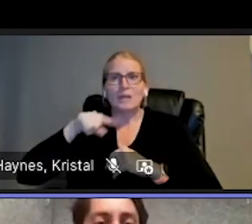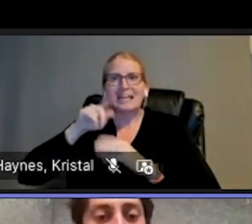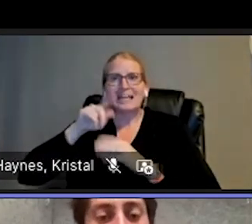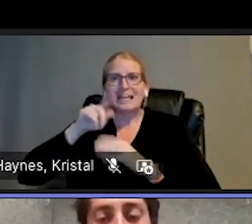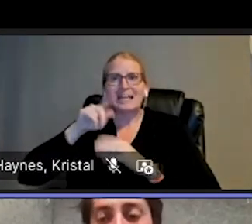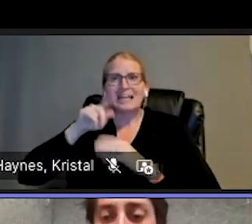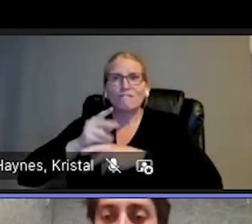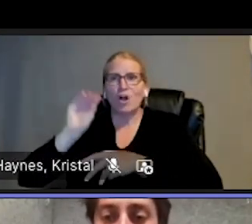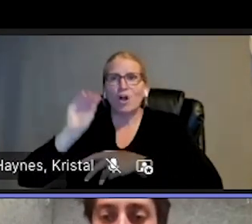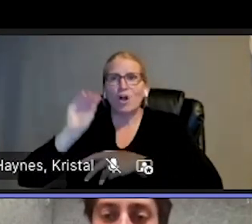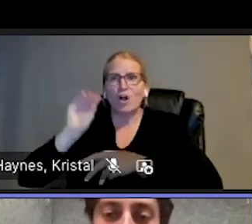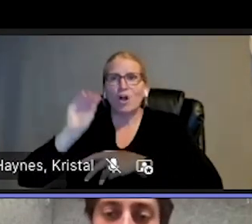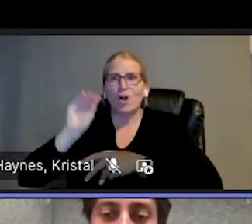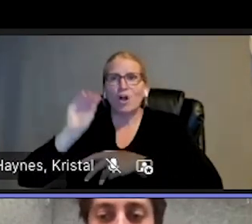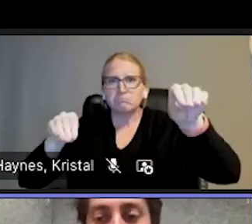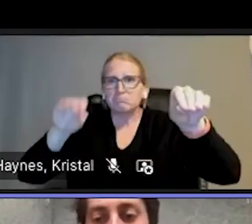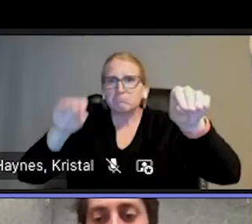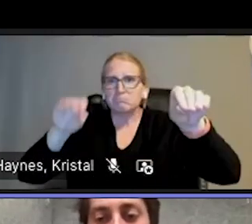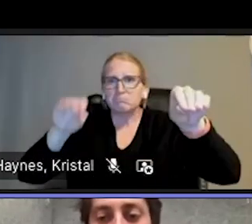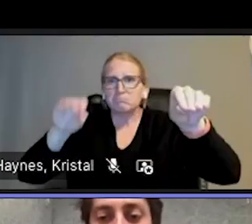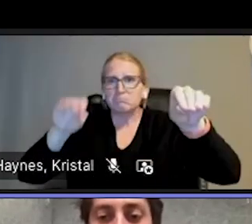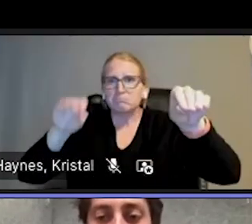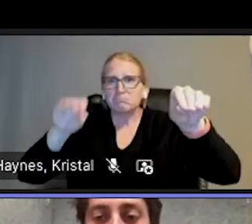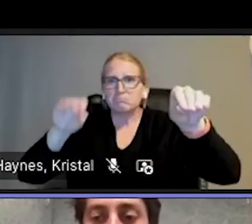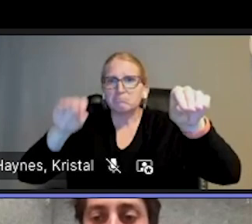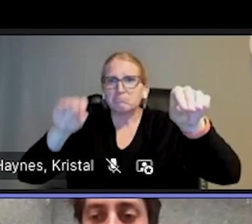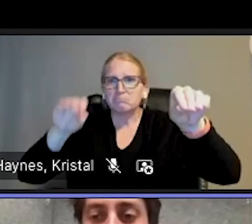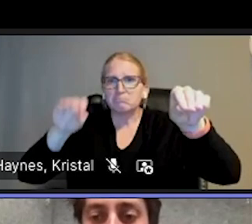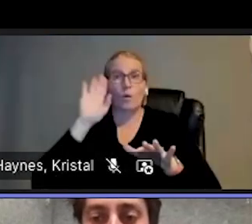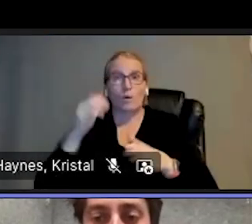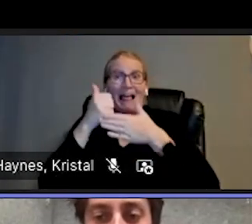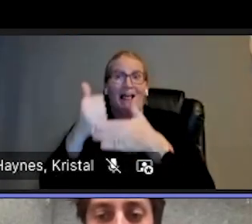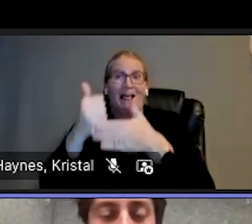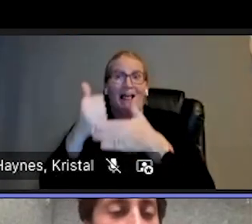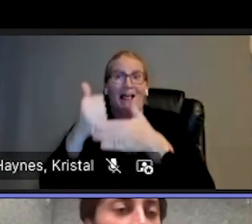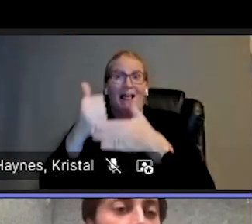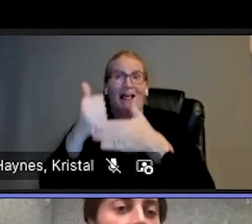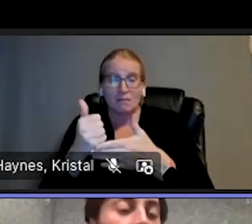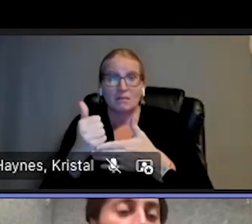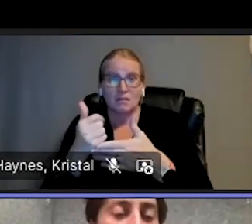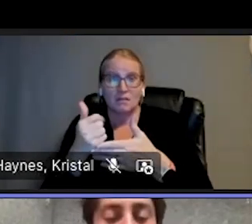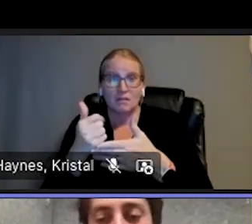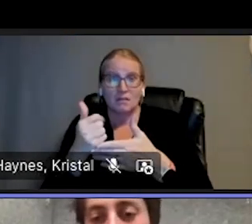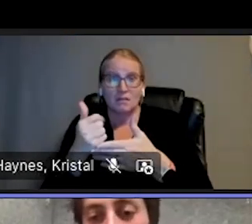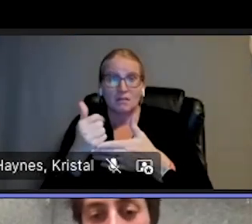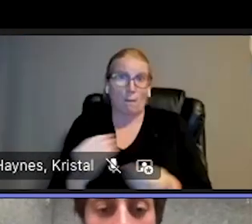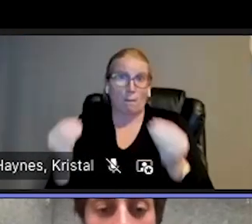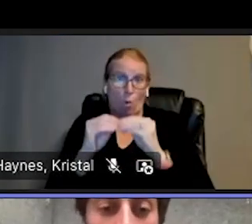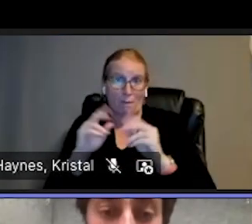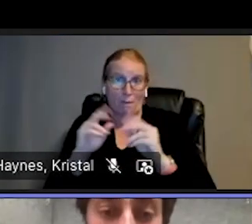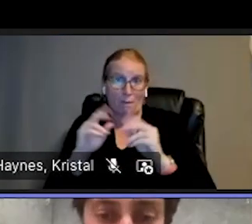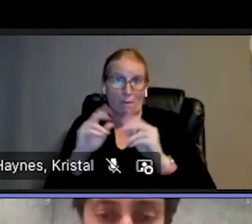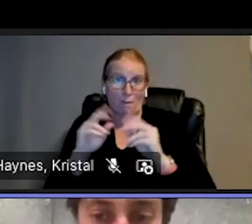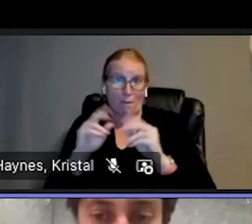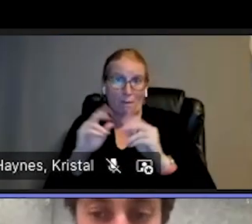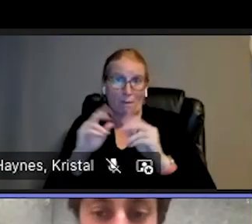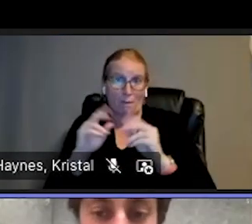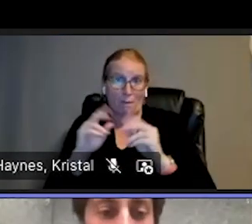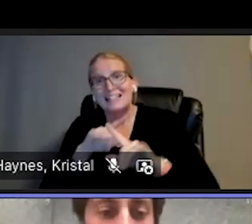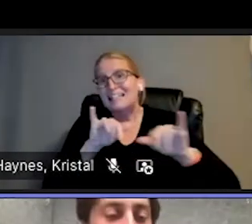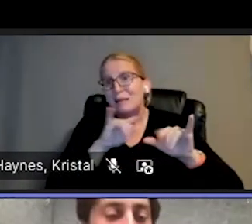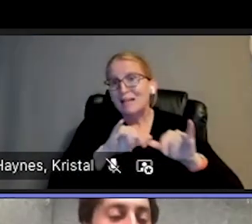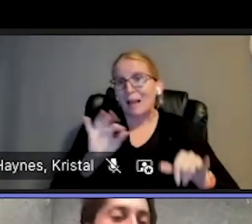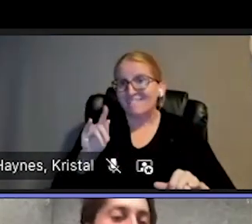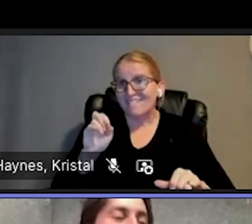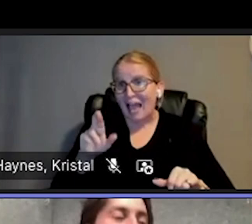gaps, especially as fiber is deployed increasingly along every roadway in the state.